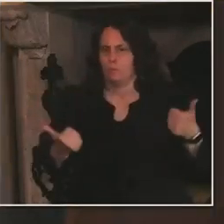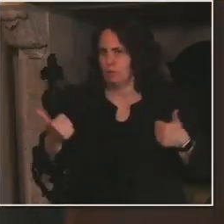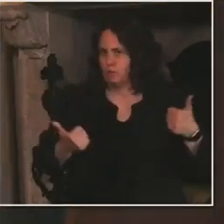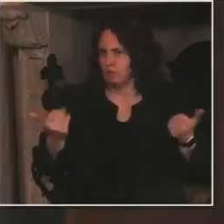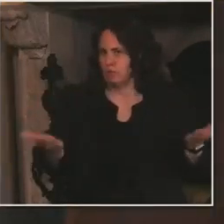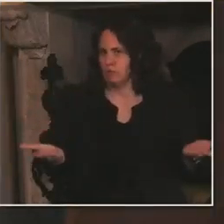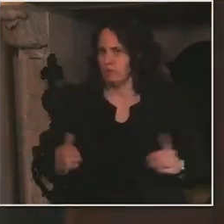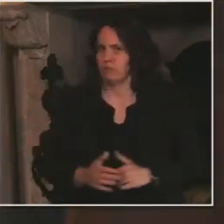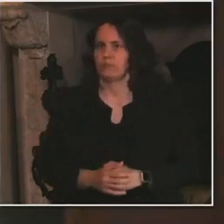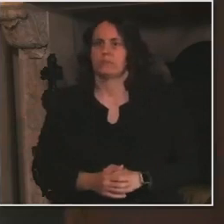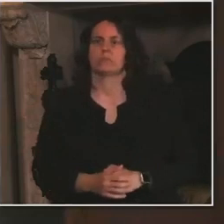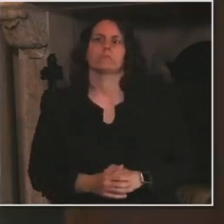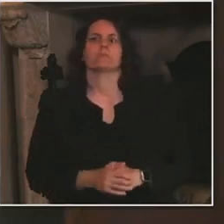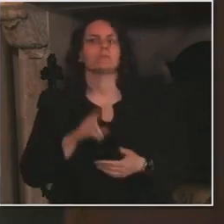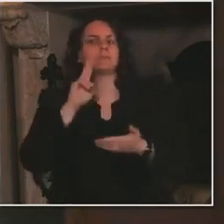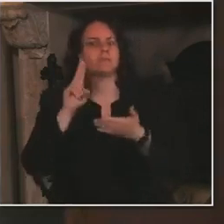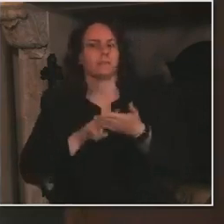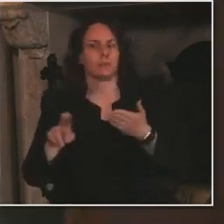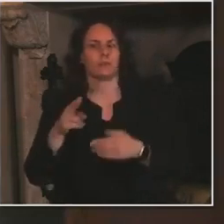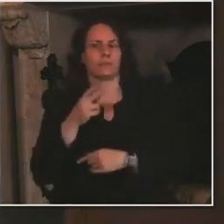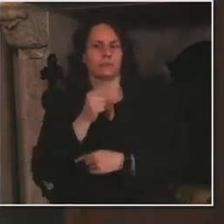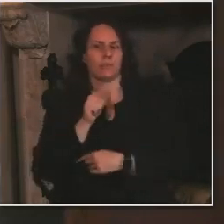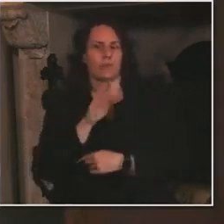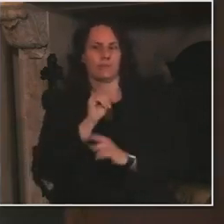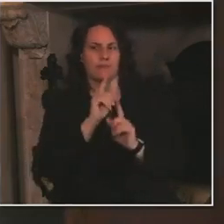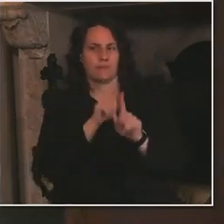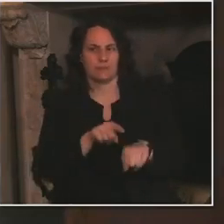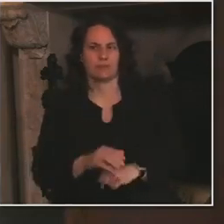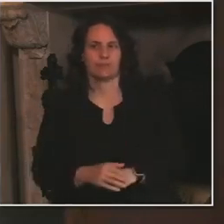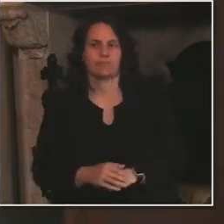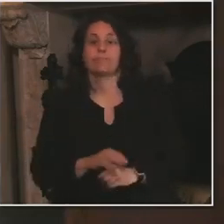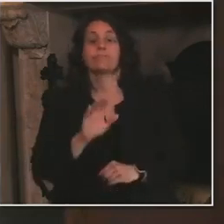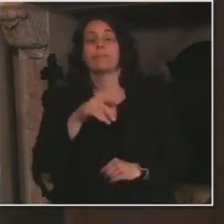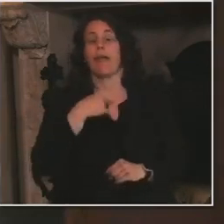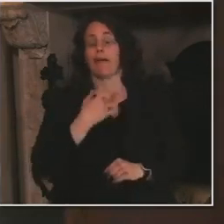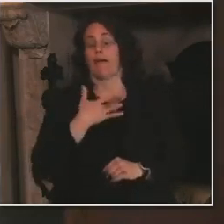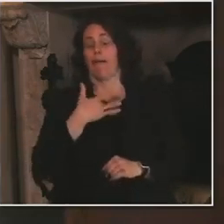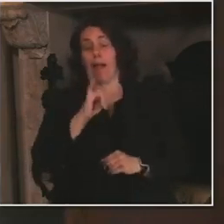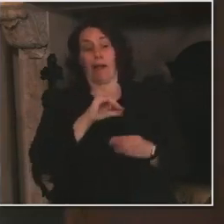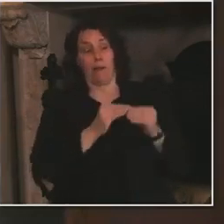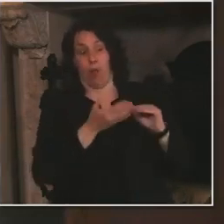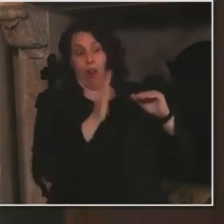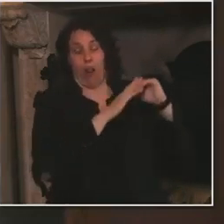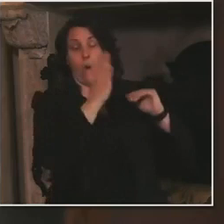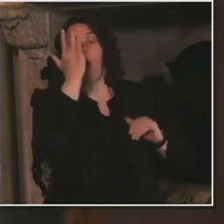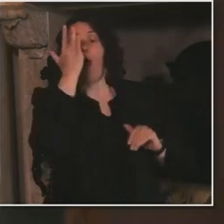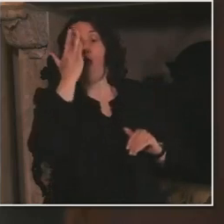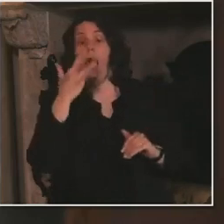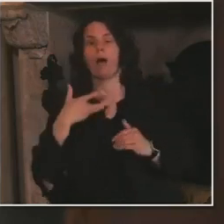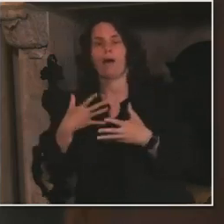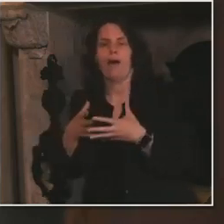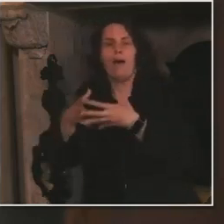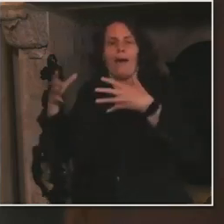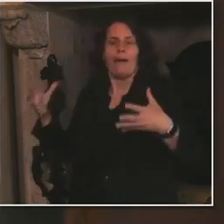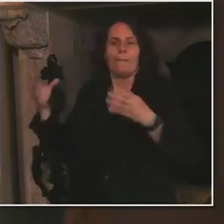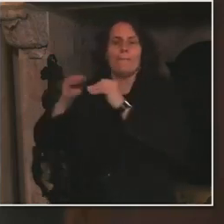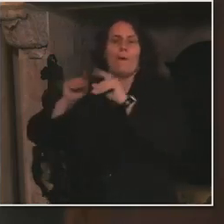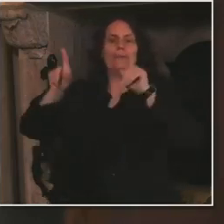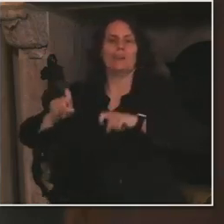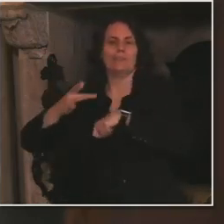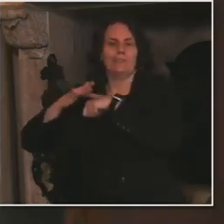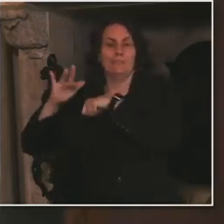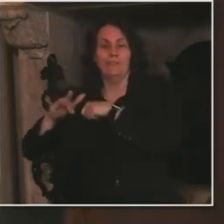probably is an increase in testing. We have had a team in a group housing facility